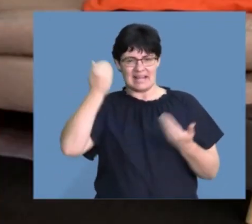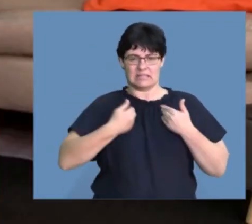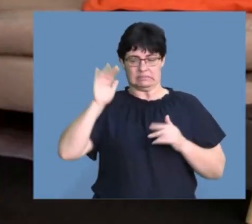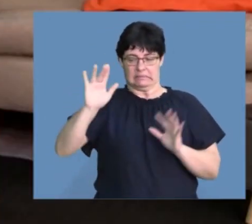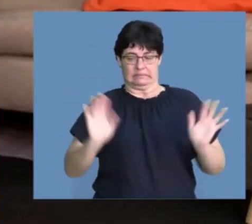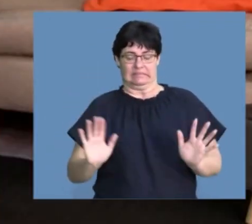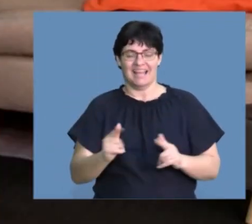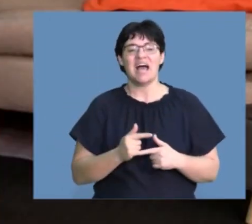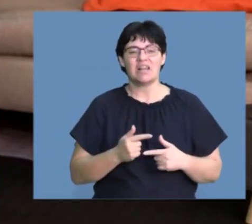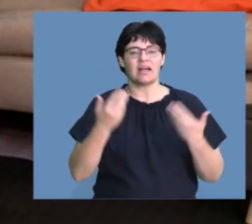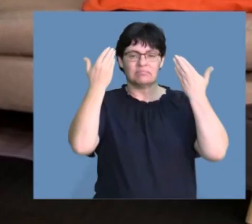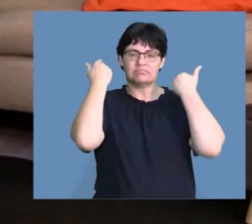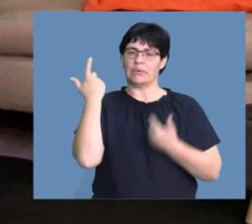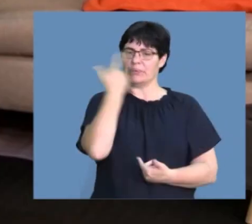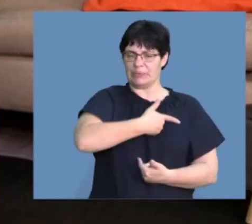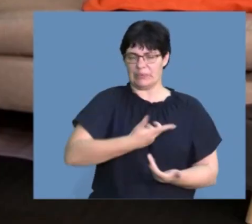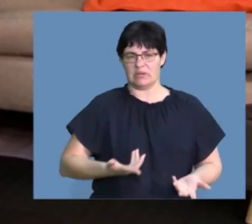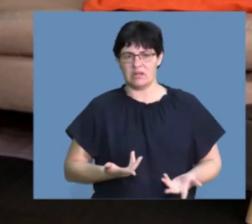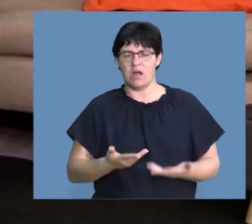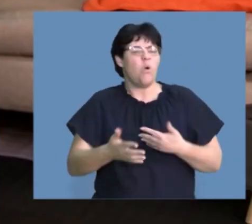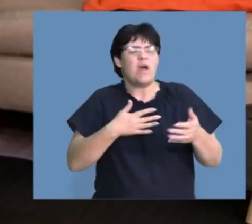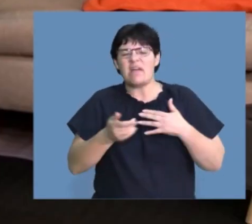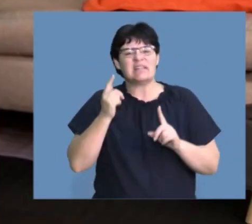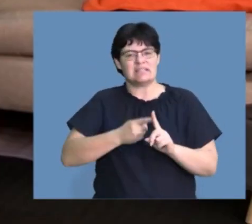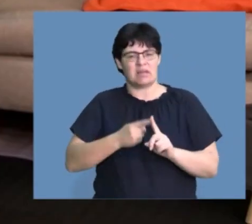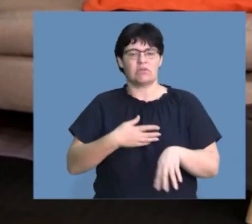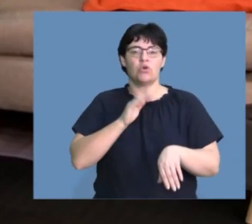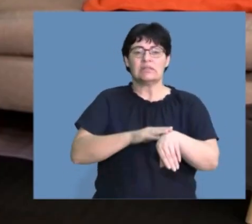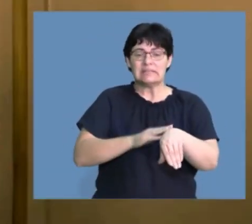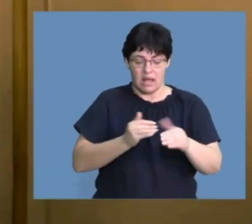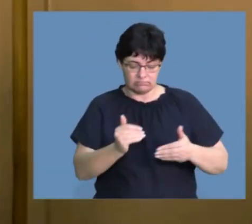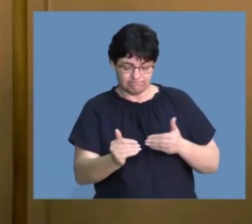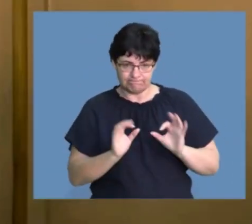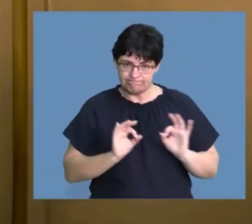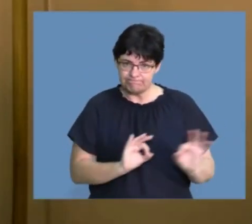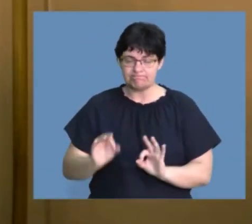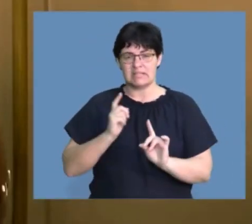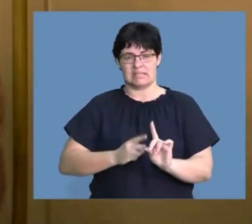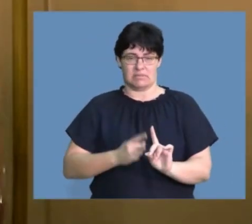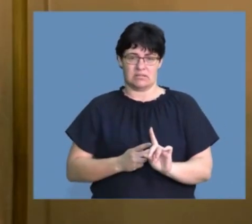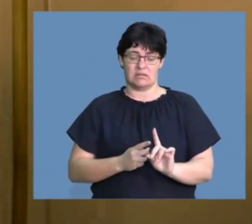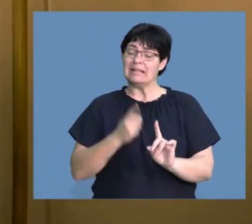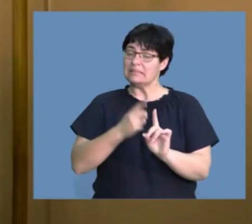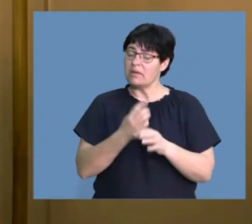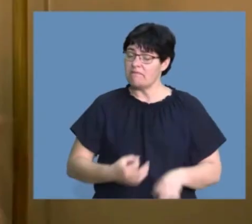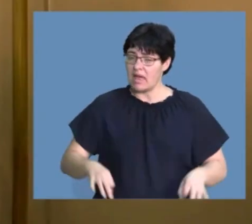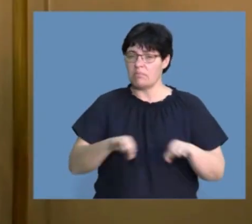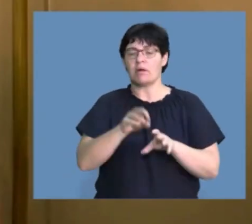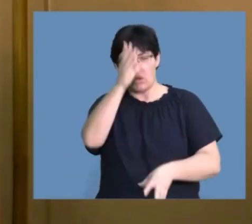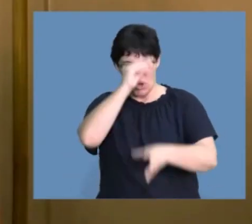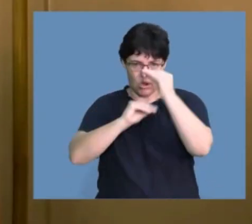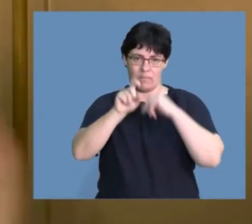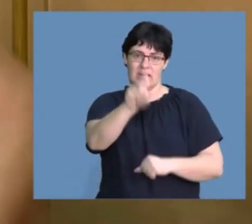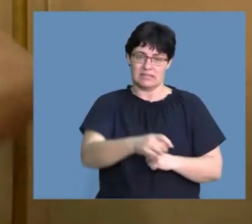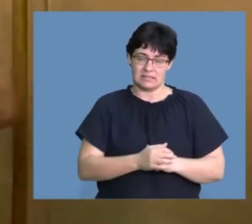your hair done nicely. Whatever the discipline is, disciplined in our time management, Discipline is a value that we need to